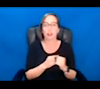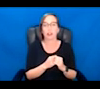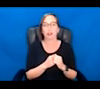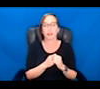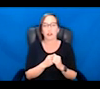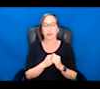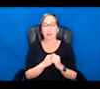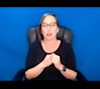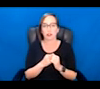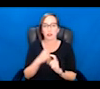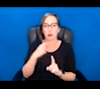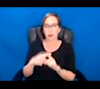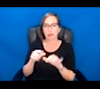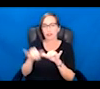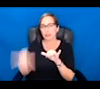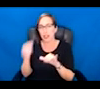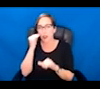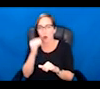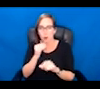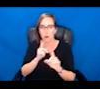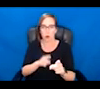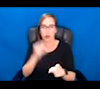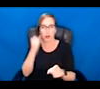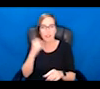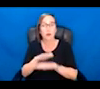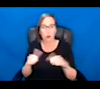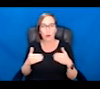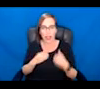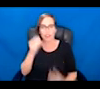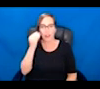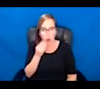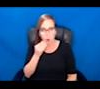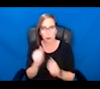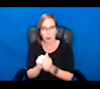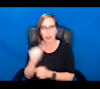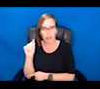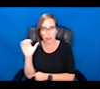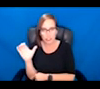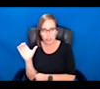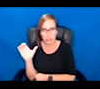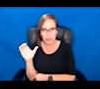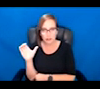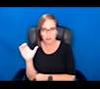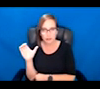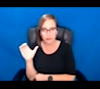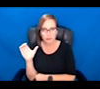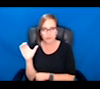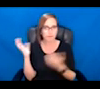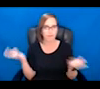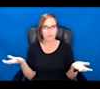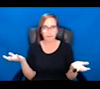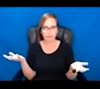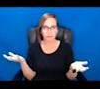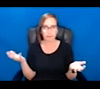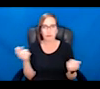of the stay-at-home orders when you don't have a home that actually has air conditioning. I just watched